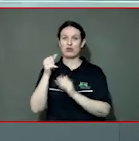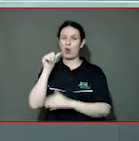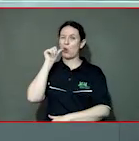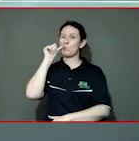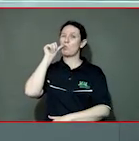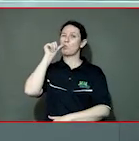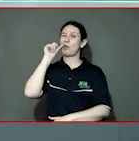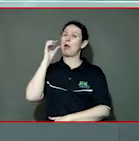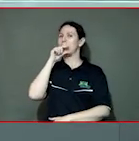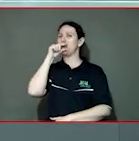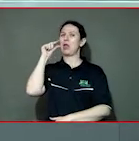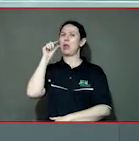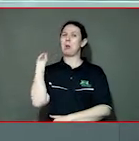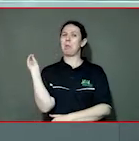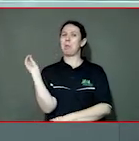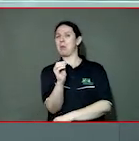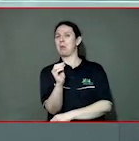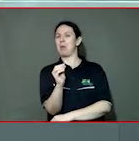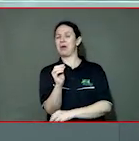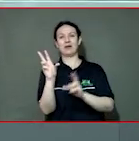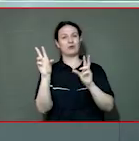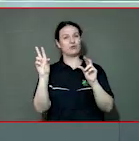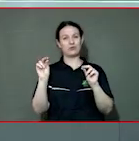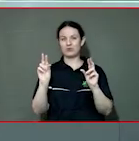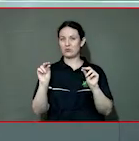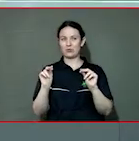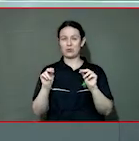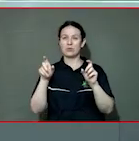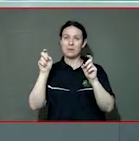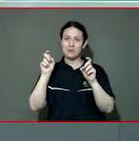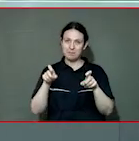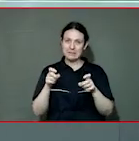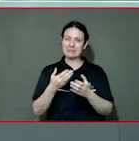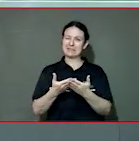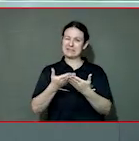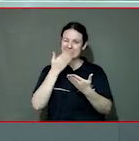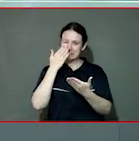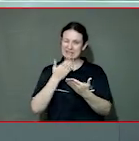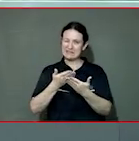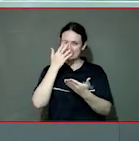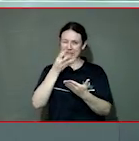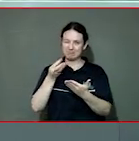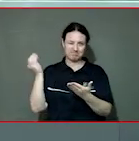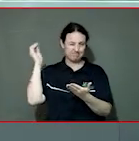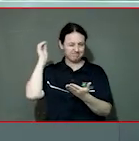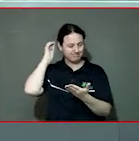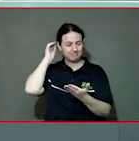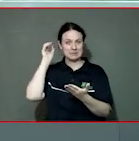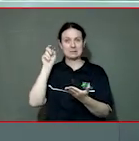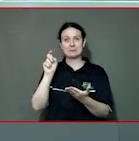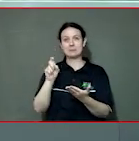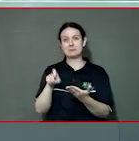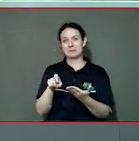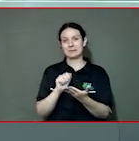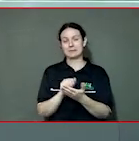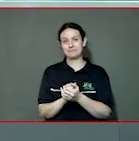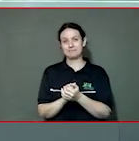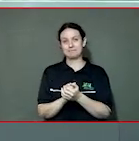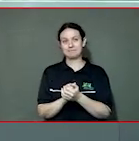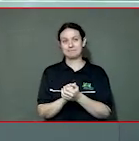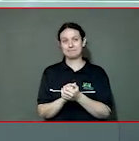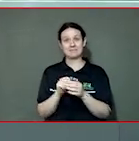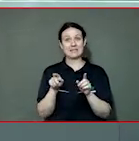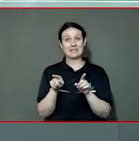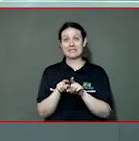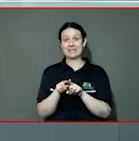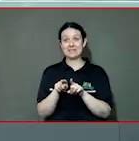tongue and say, okay, today I think this one's name will be. It's not like that. It has a name. The same with you, you